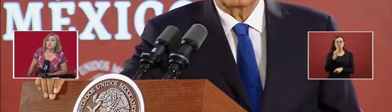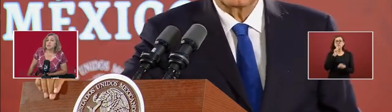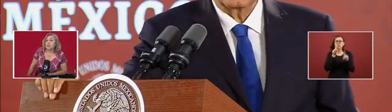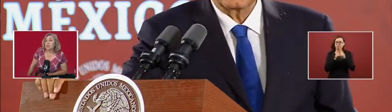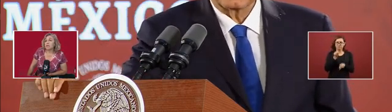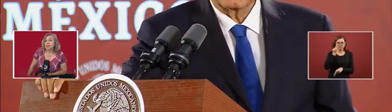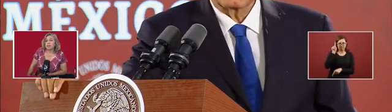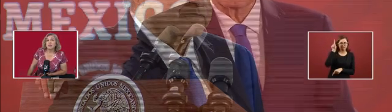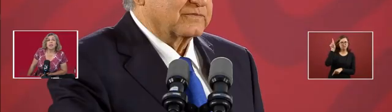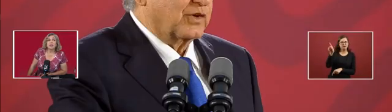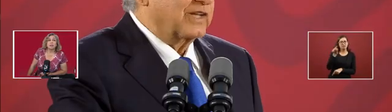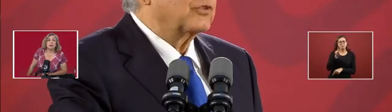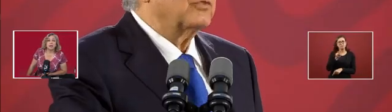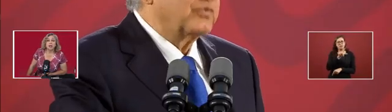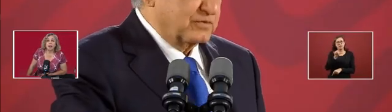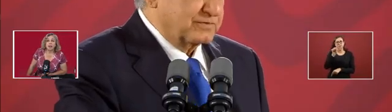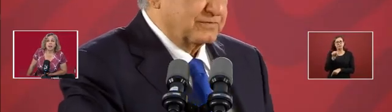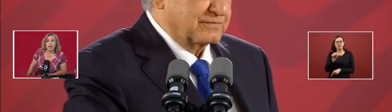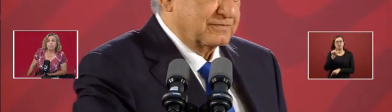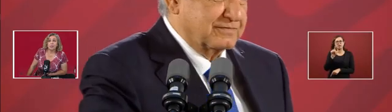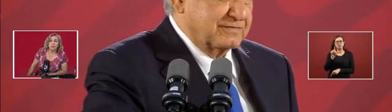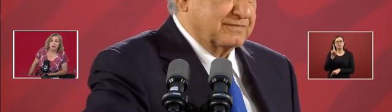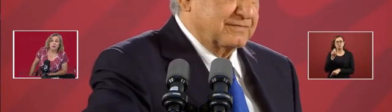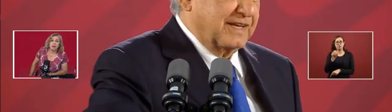the secretary has not authorized,